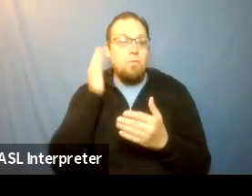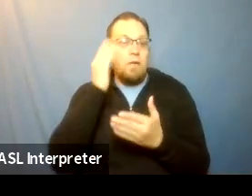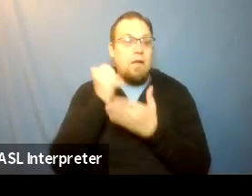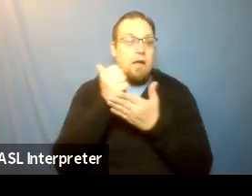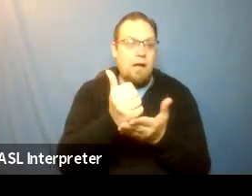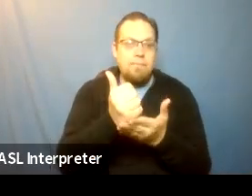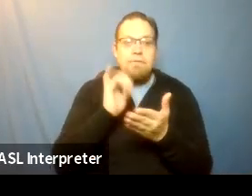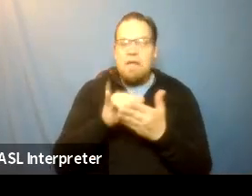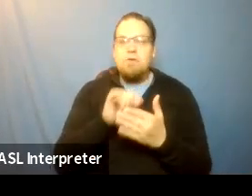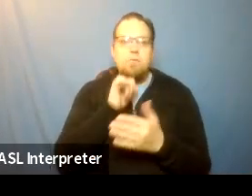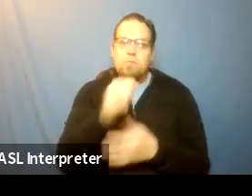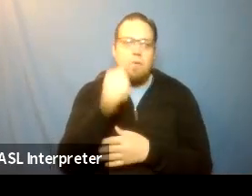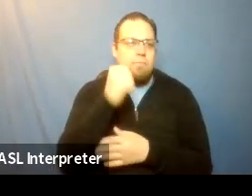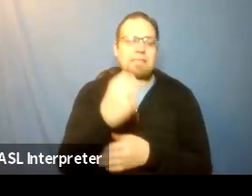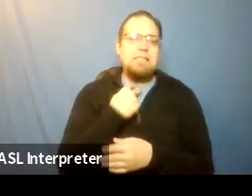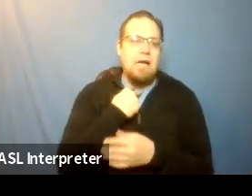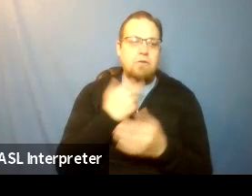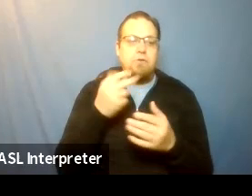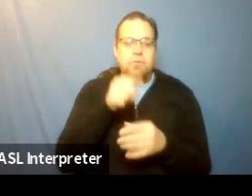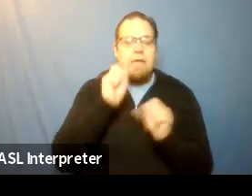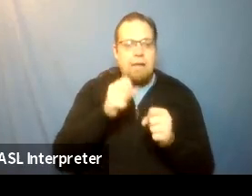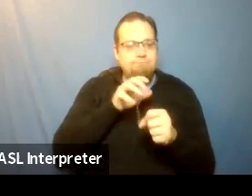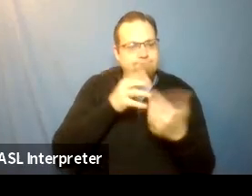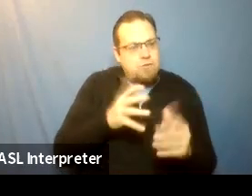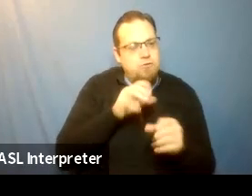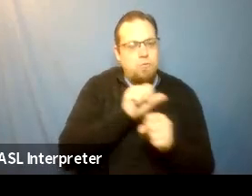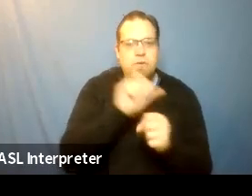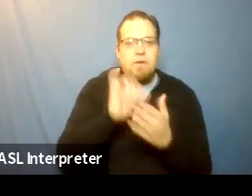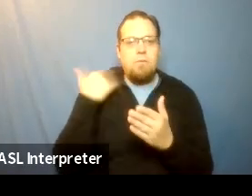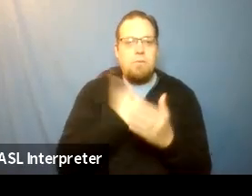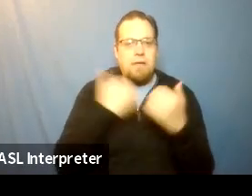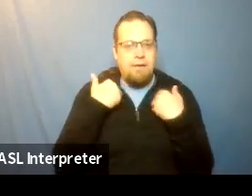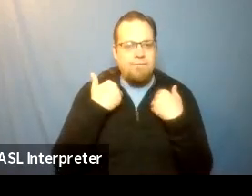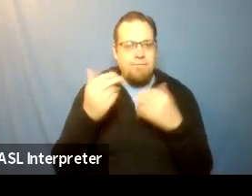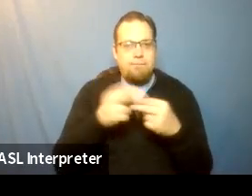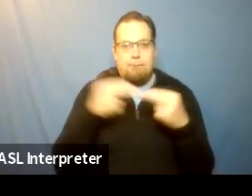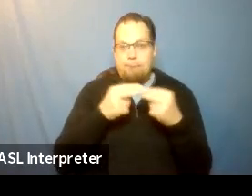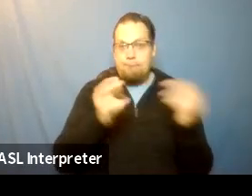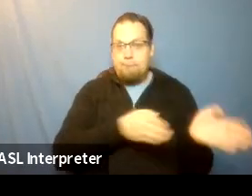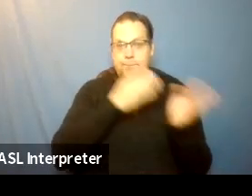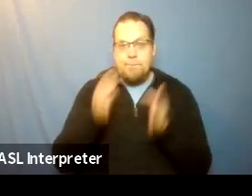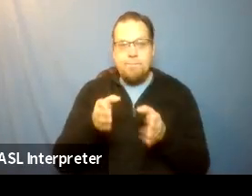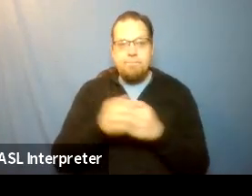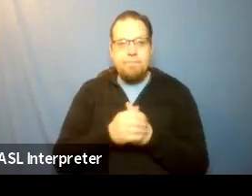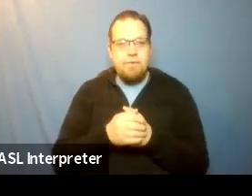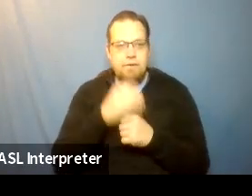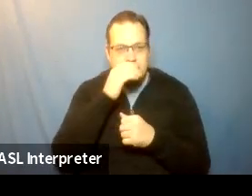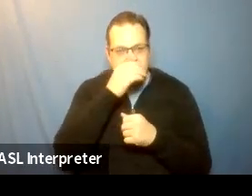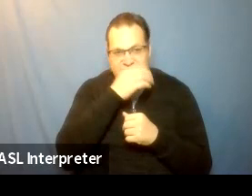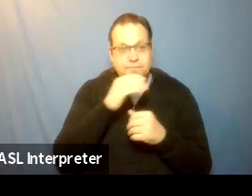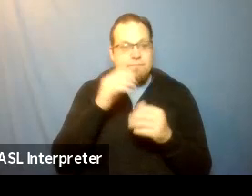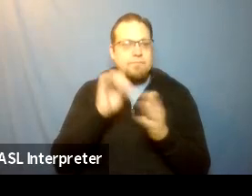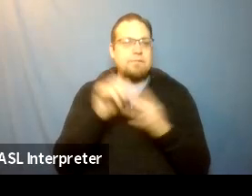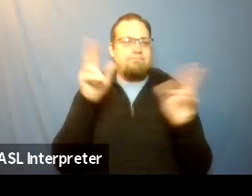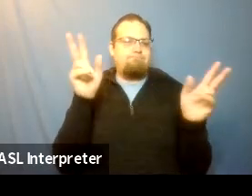learning that we have for you. I'll take the next slide, Aaron. Okay, here's a sample schedule of